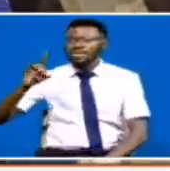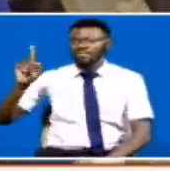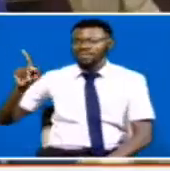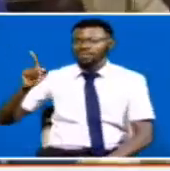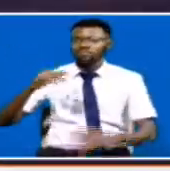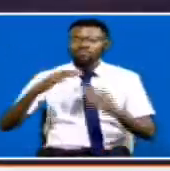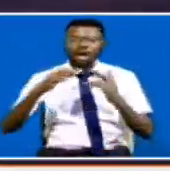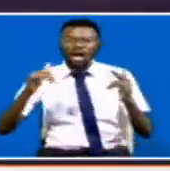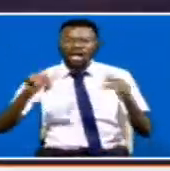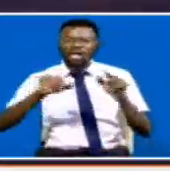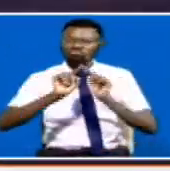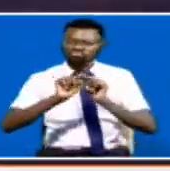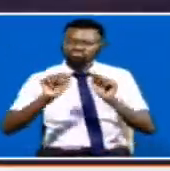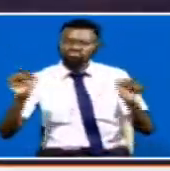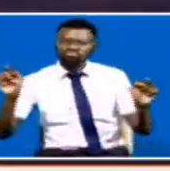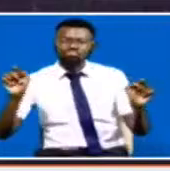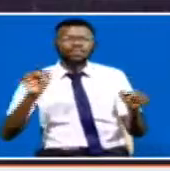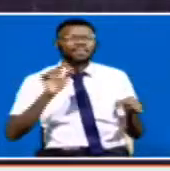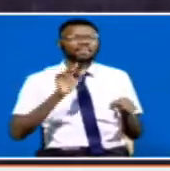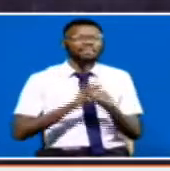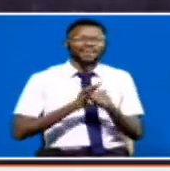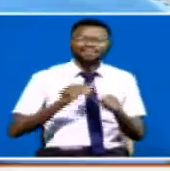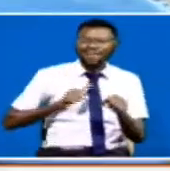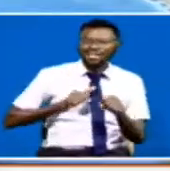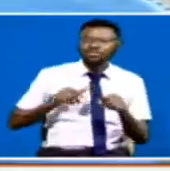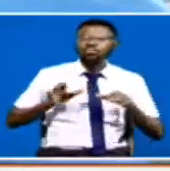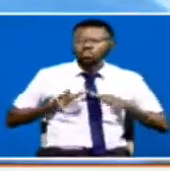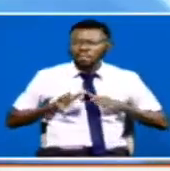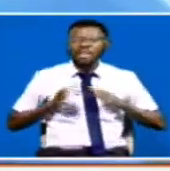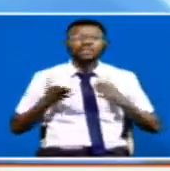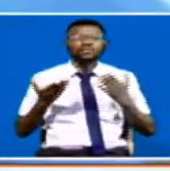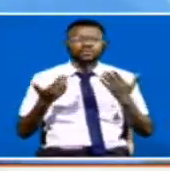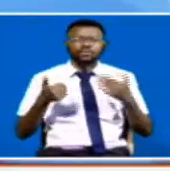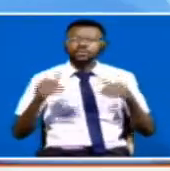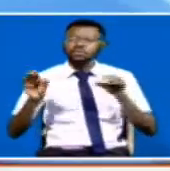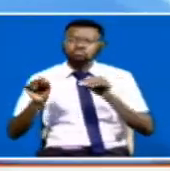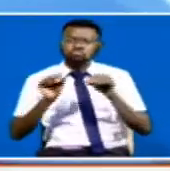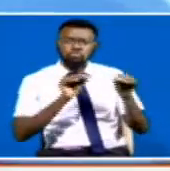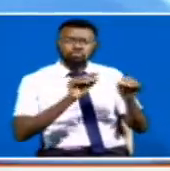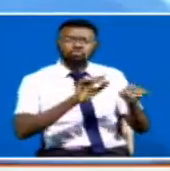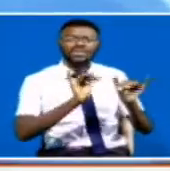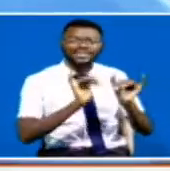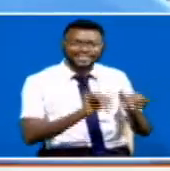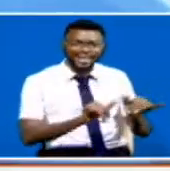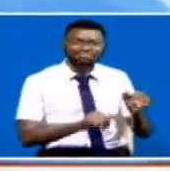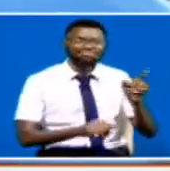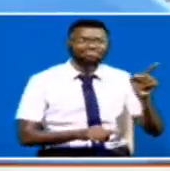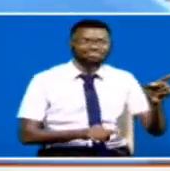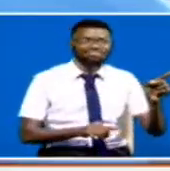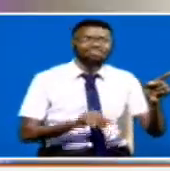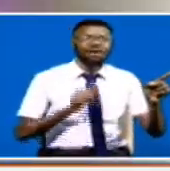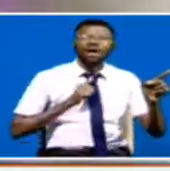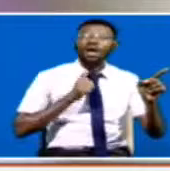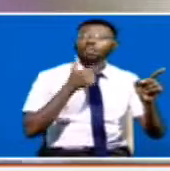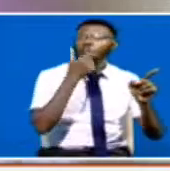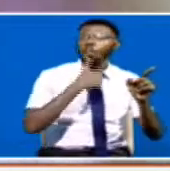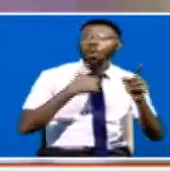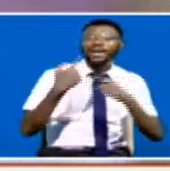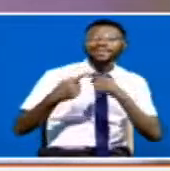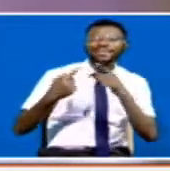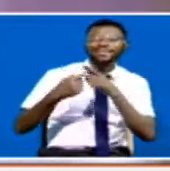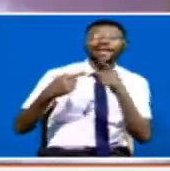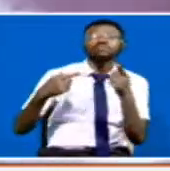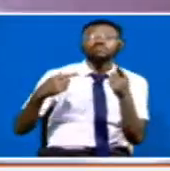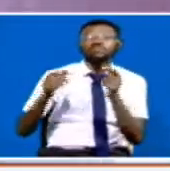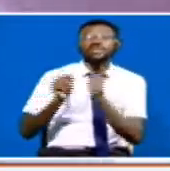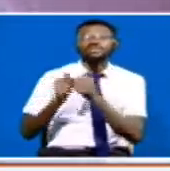of thousands of women and girls of reproductive age. The story of Halima, a 17-year-old girl from Peponi IDP